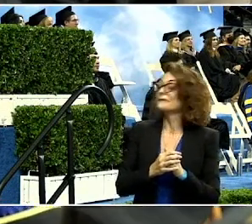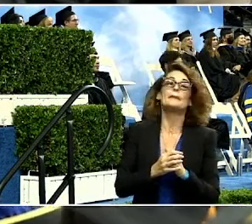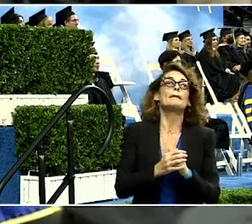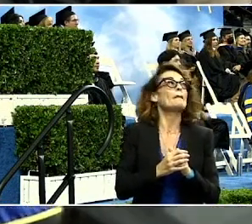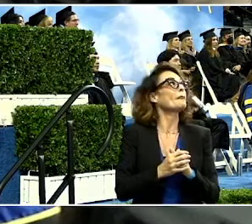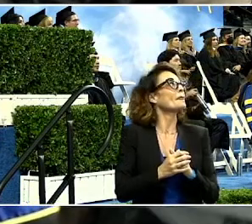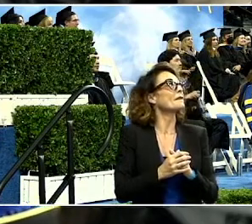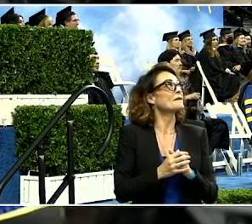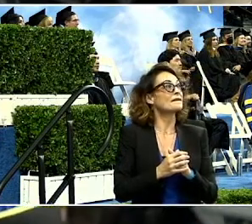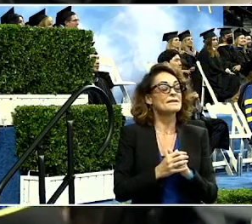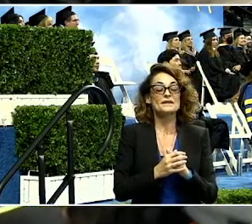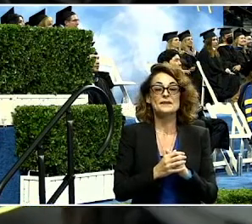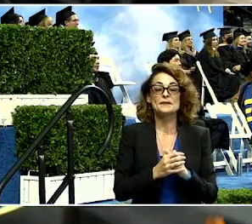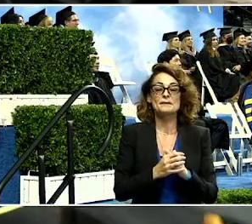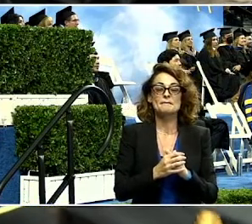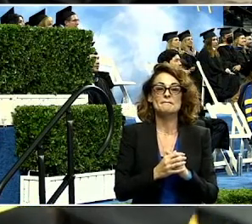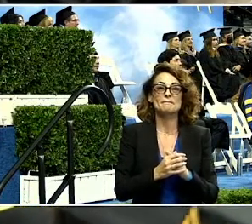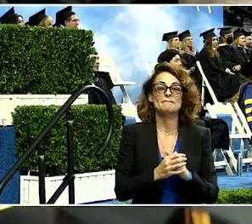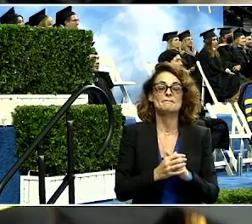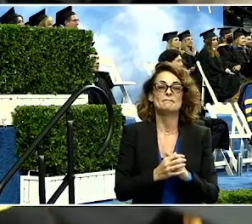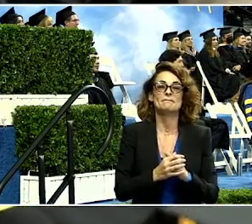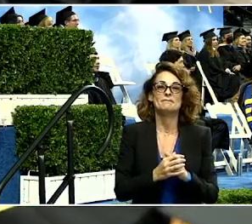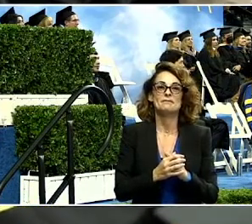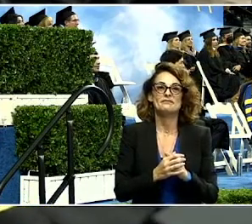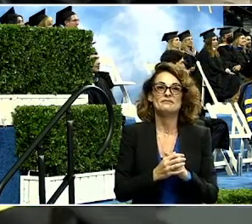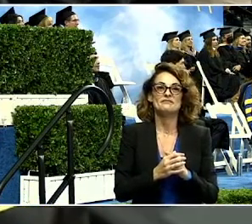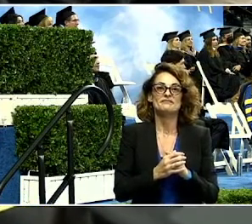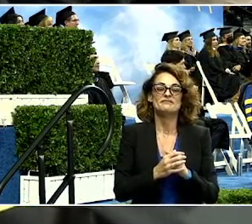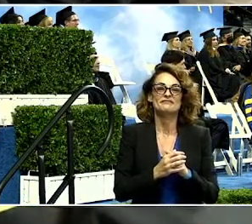process in order to understand and manage an ever more complex world.